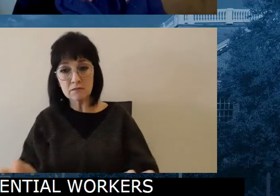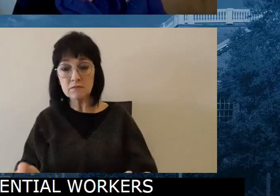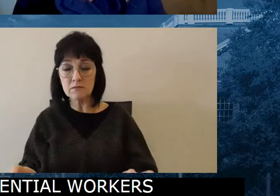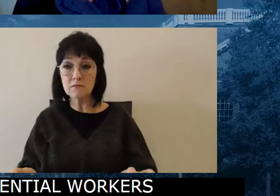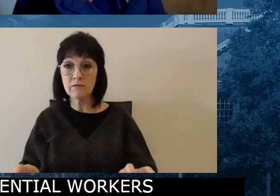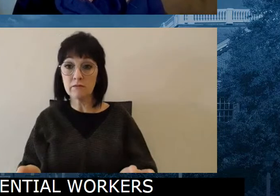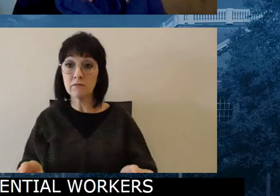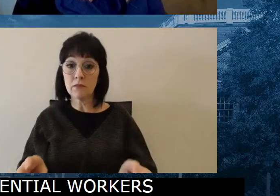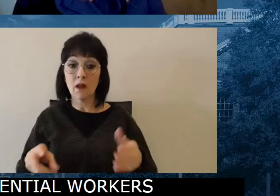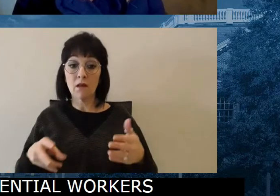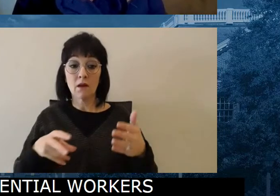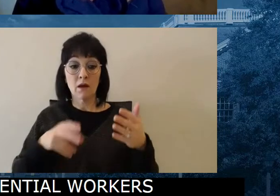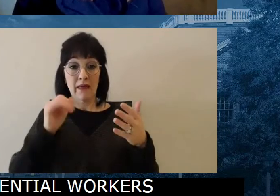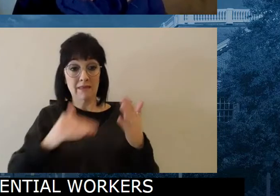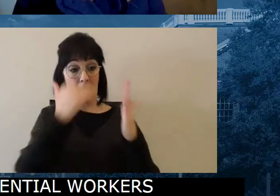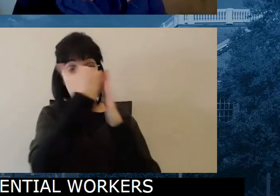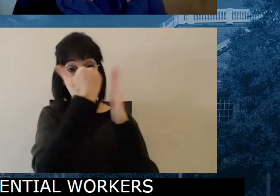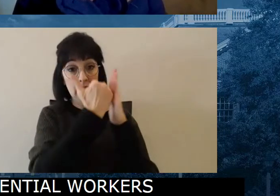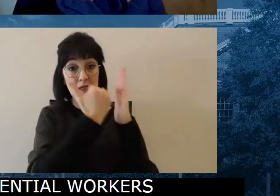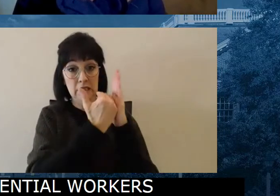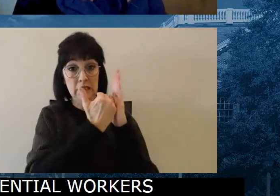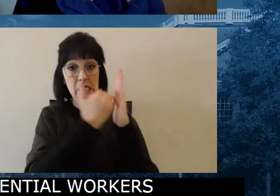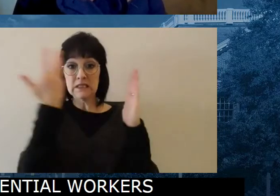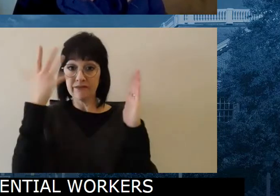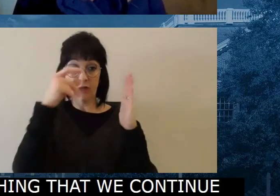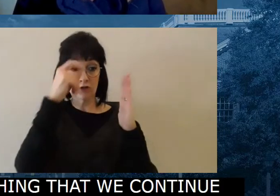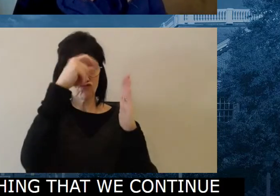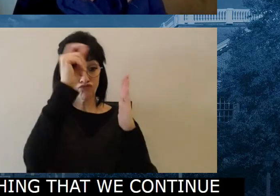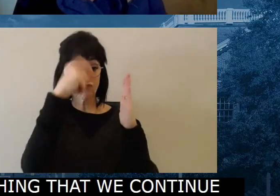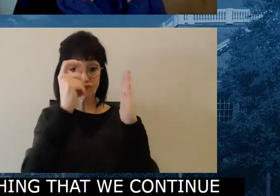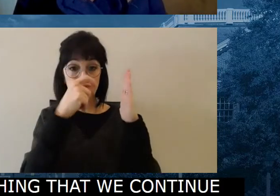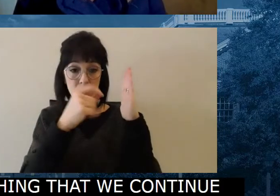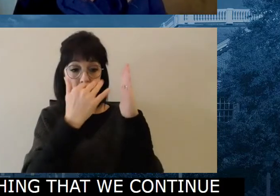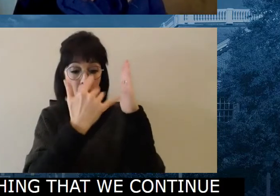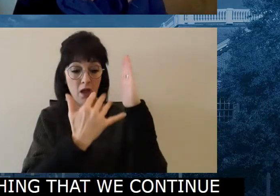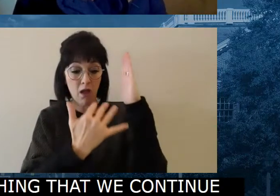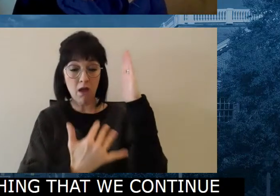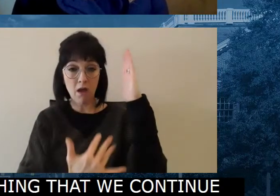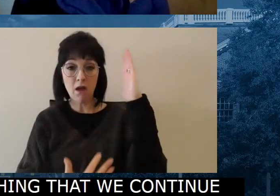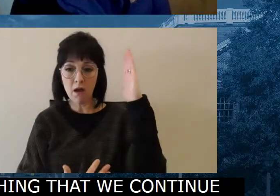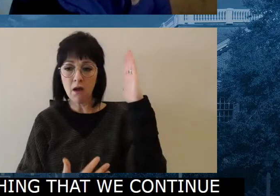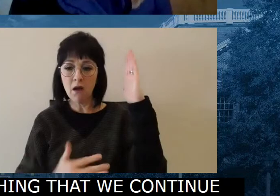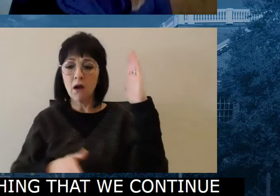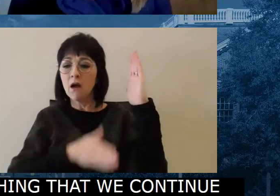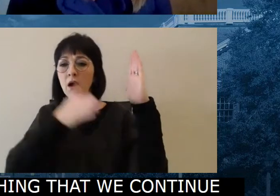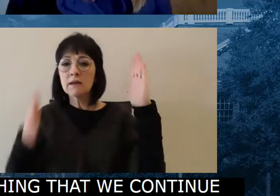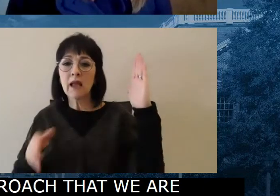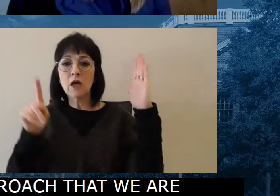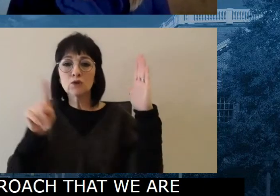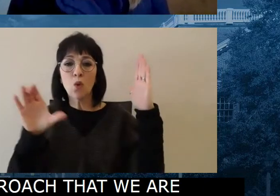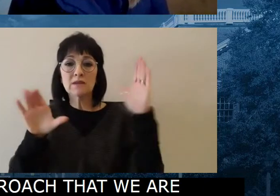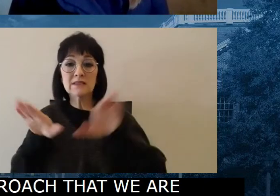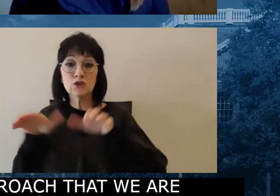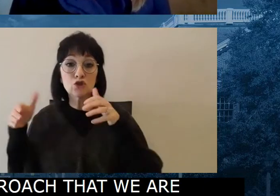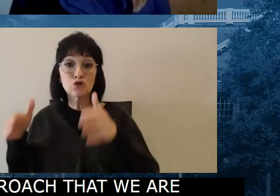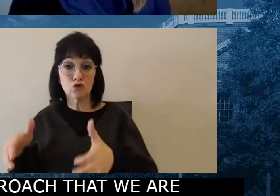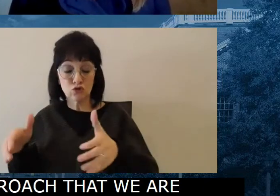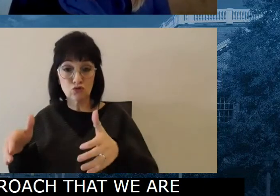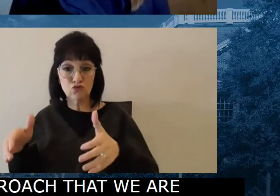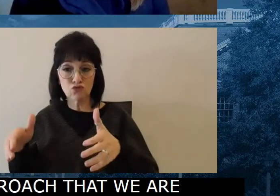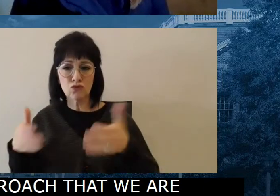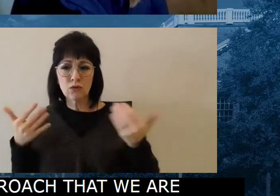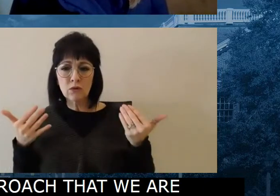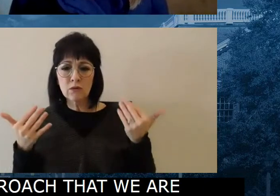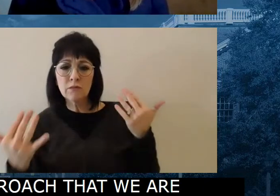the approach that we've taken in terms of priority populations. Dr. Rattay. Yeah, I don't really have a lot to add